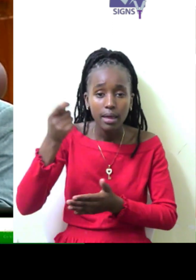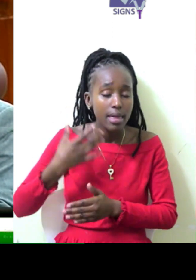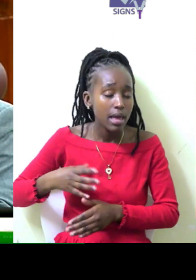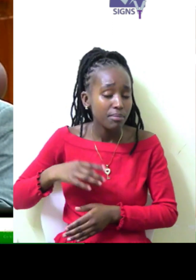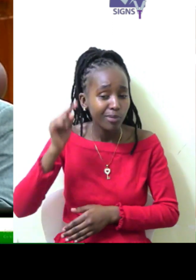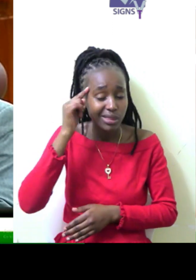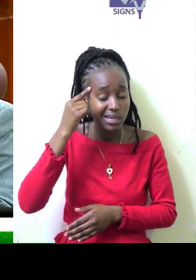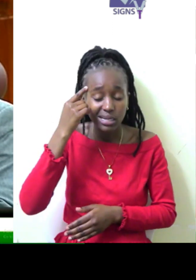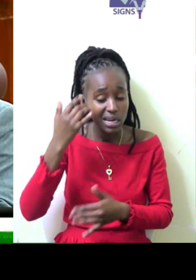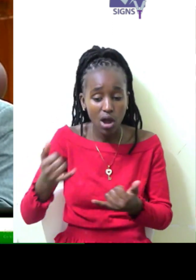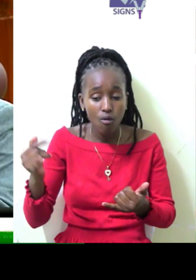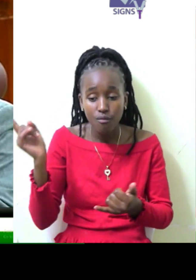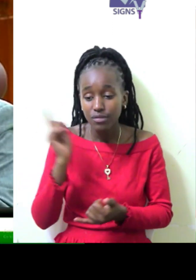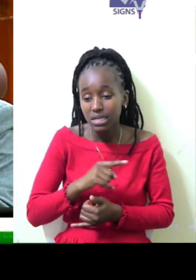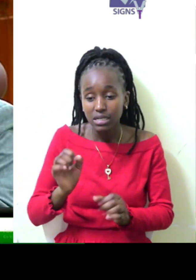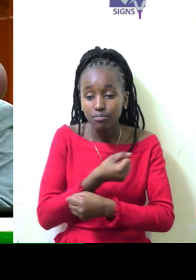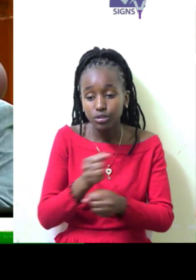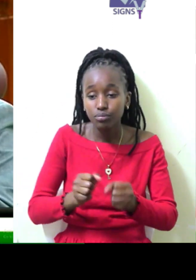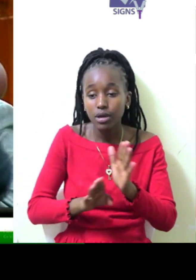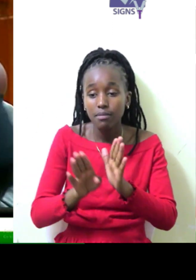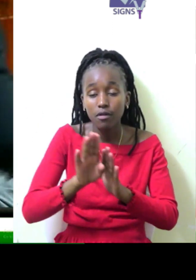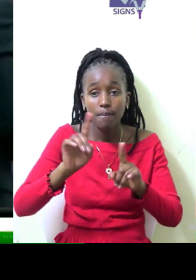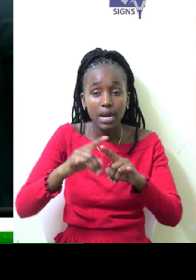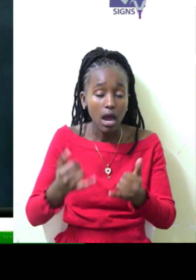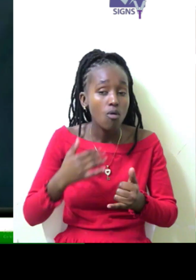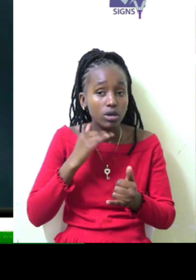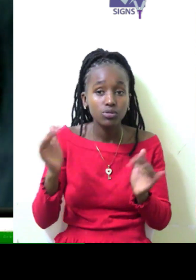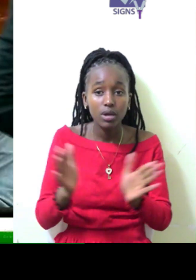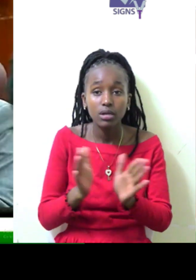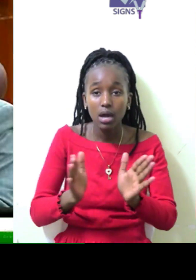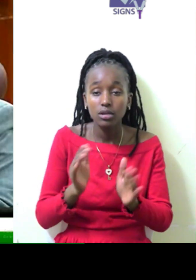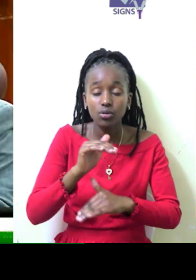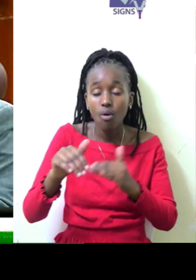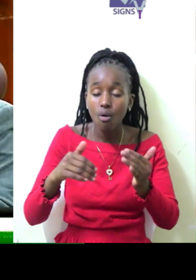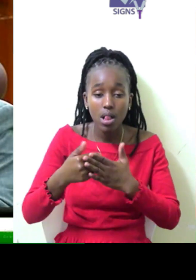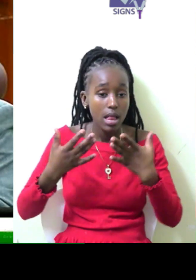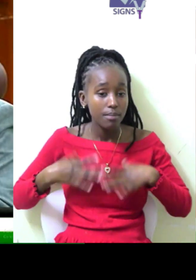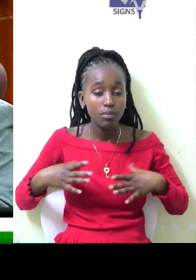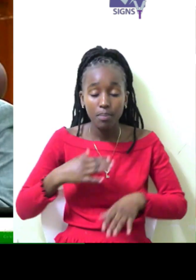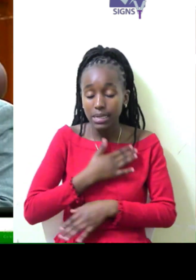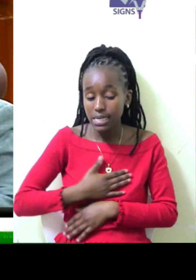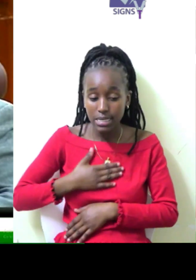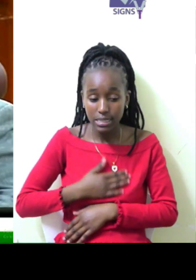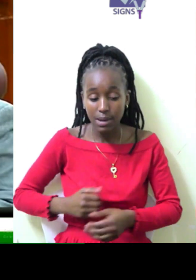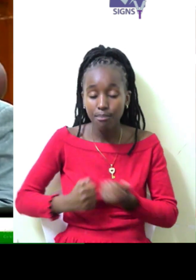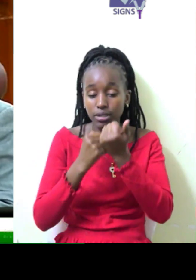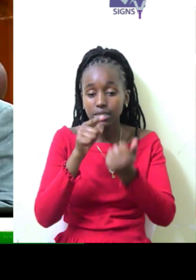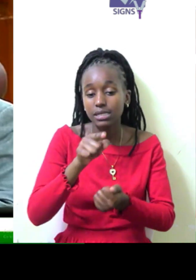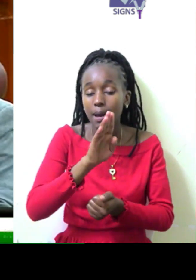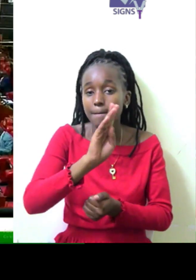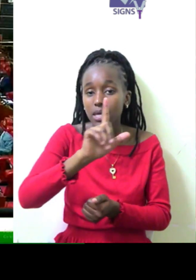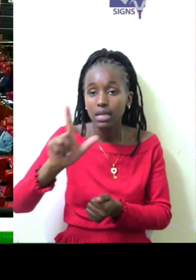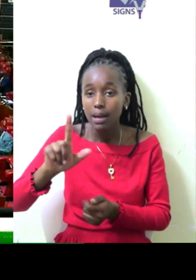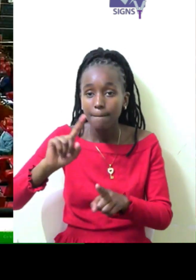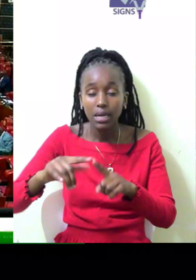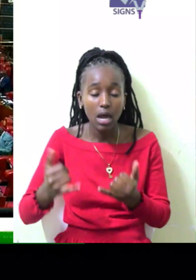up again after the Mr. Speaker. So I encourage this House, we support this bill without intimidating